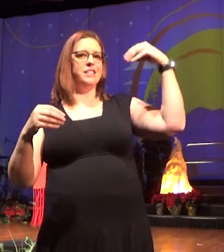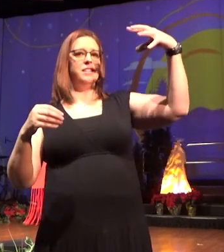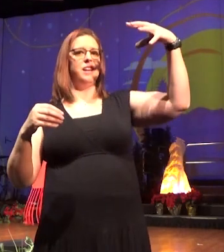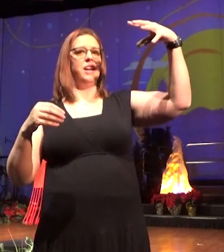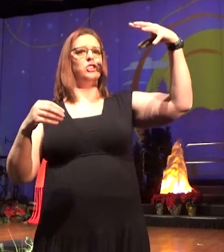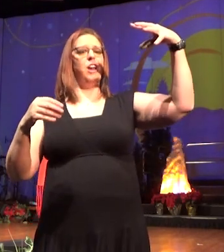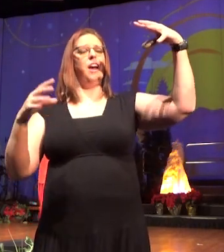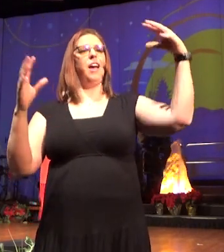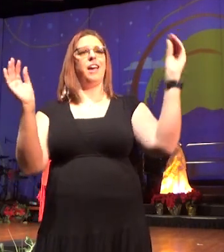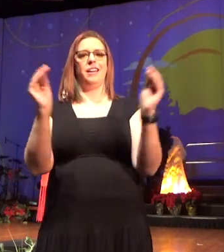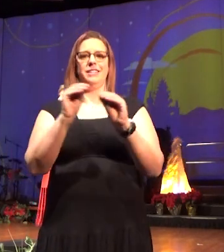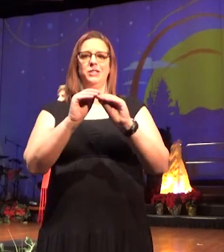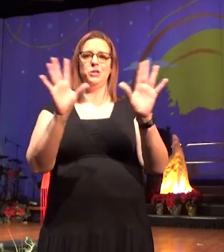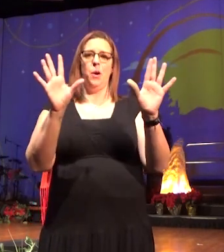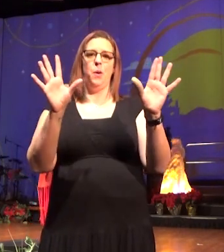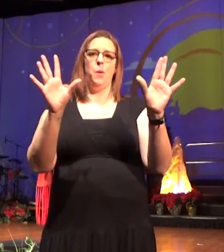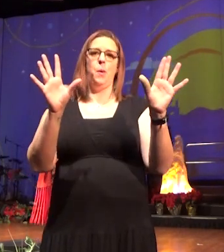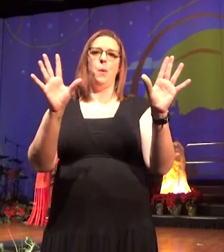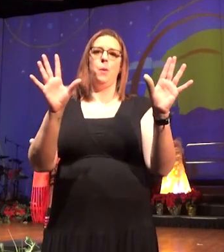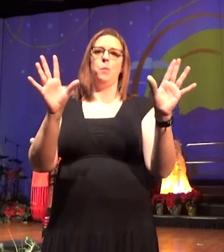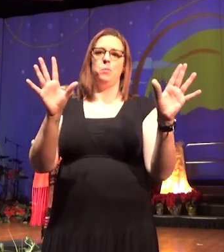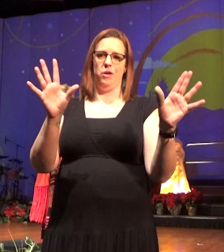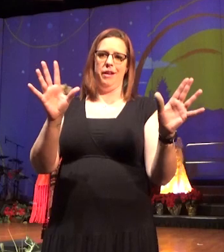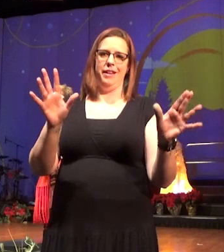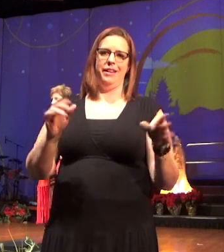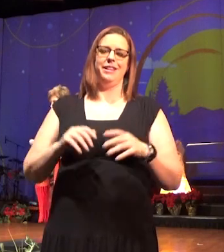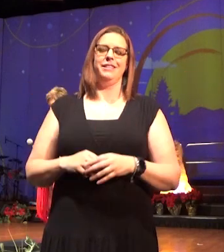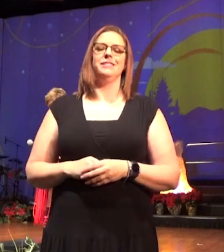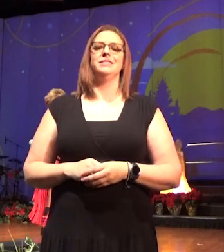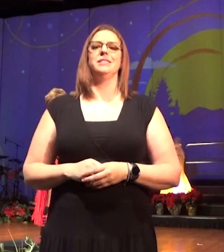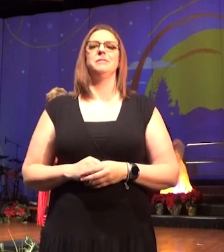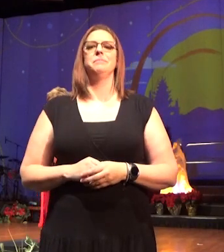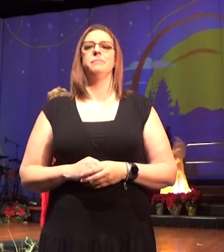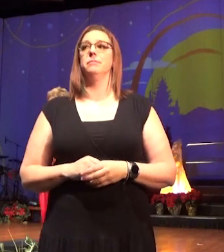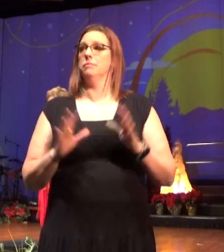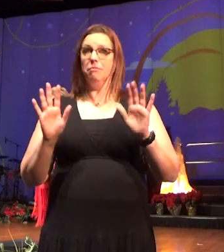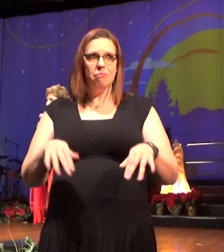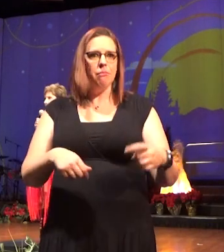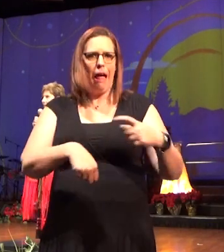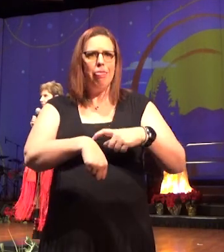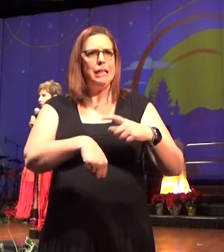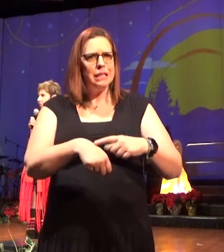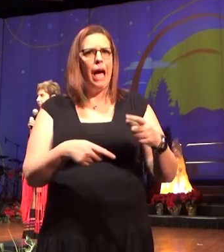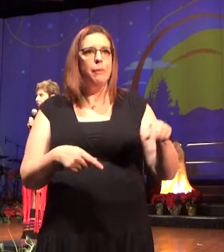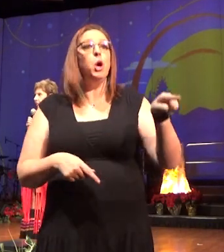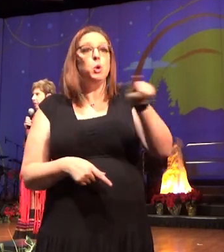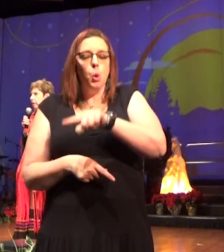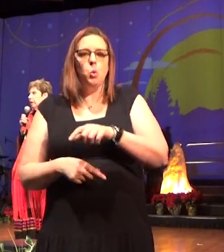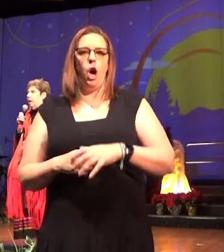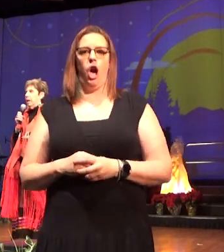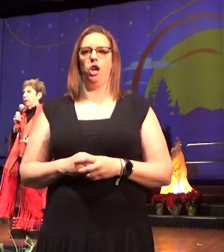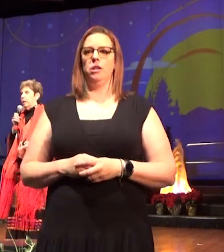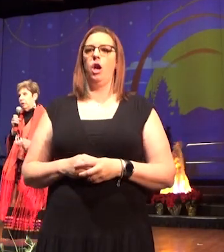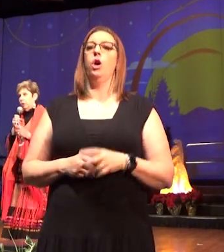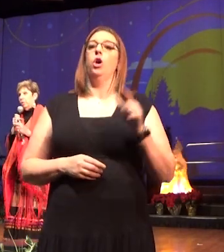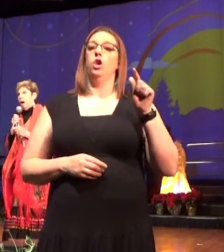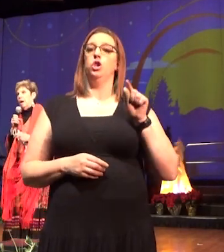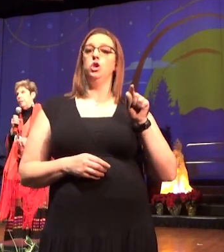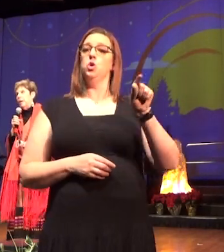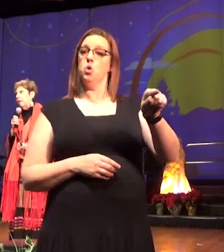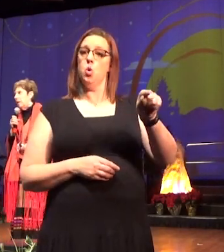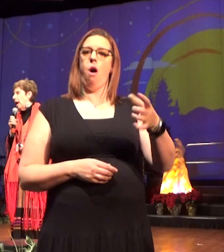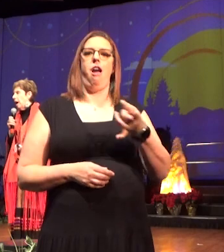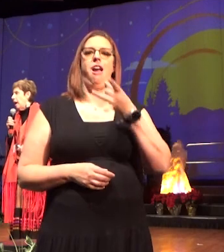shine, and I shine so bright. This time you are.